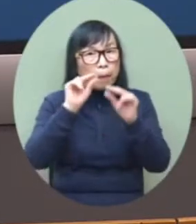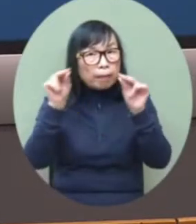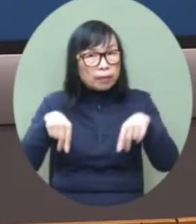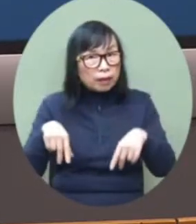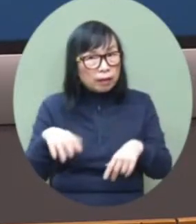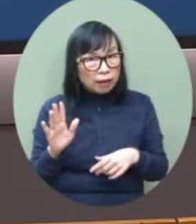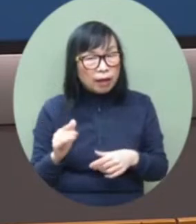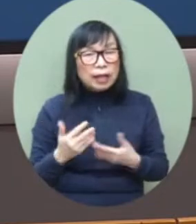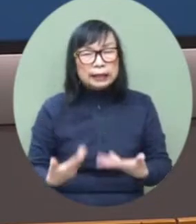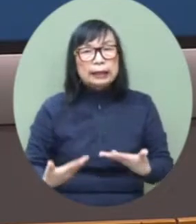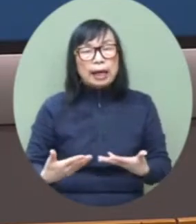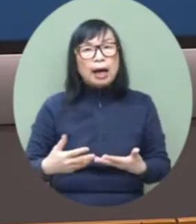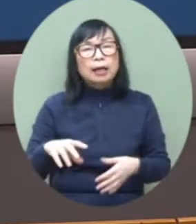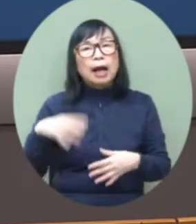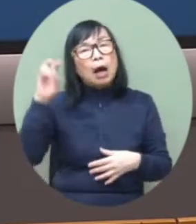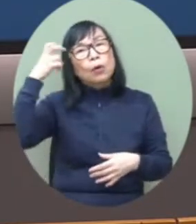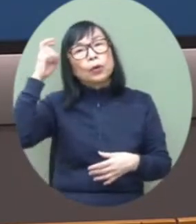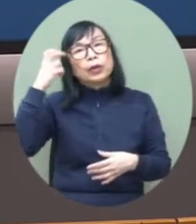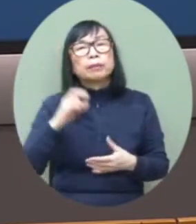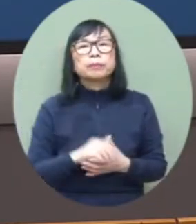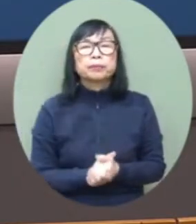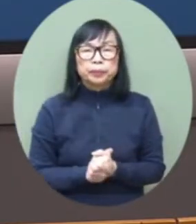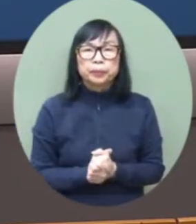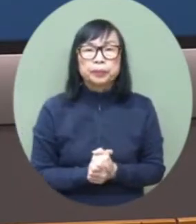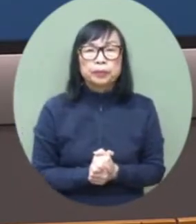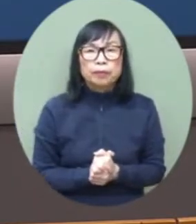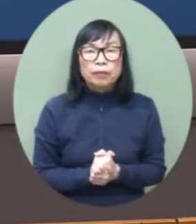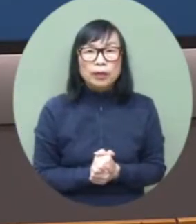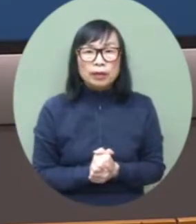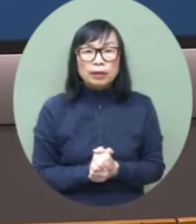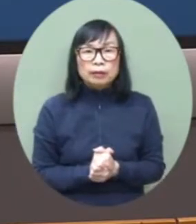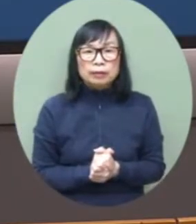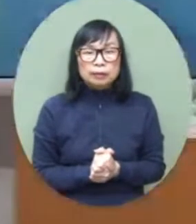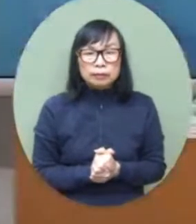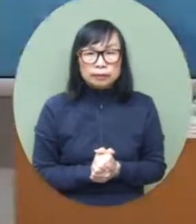their condition. So we are considering this option.